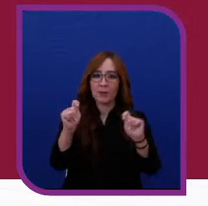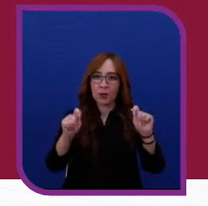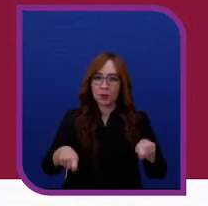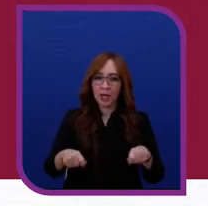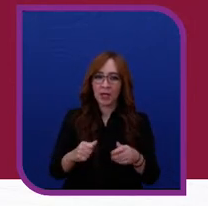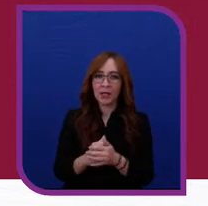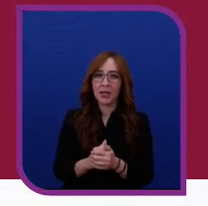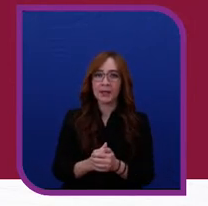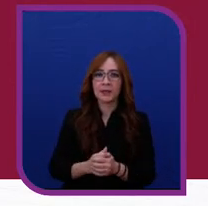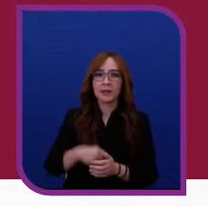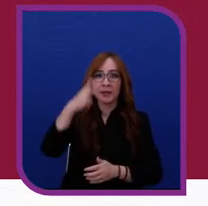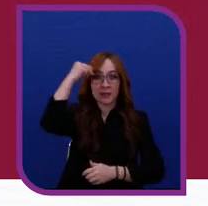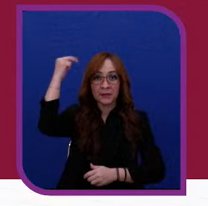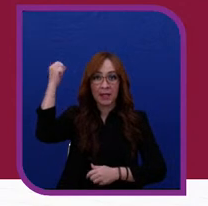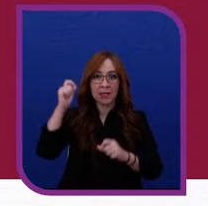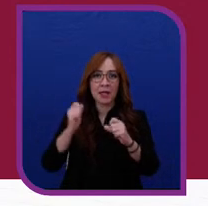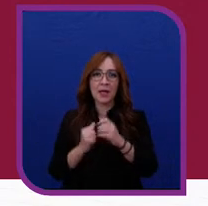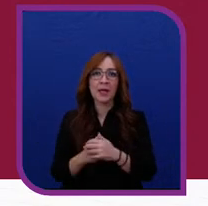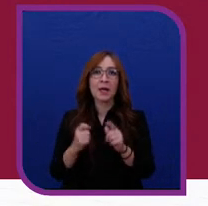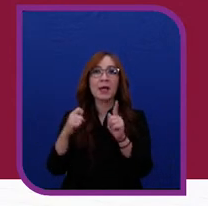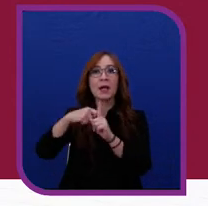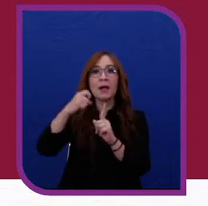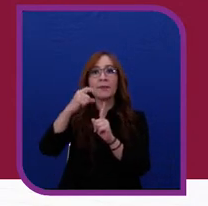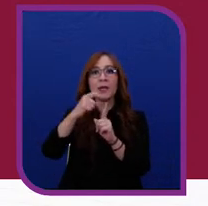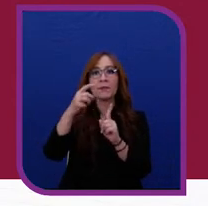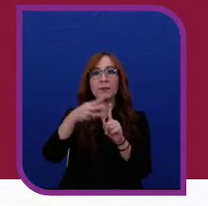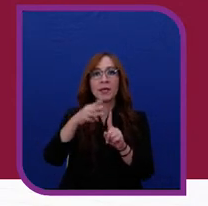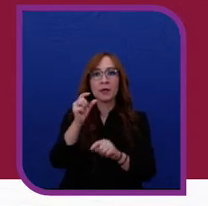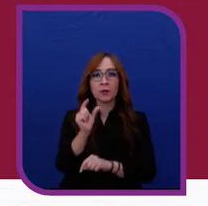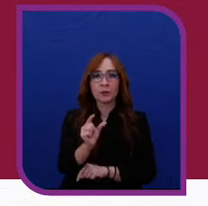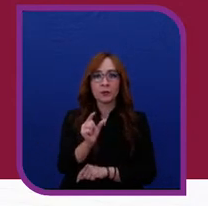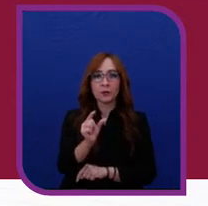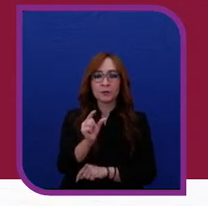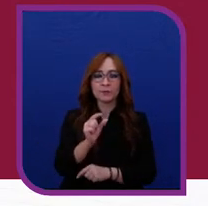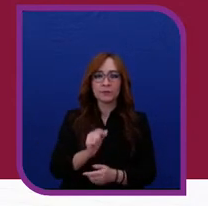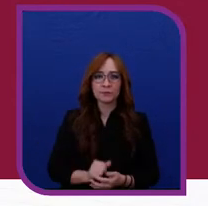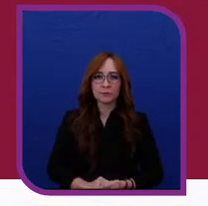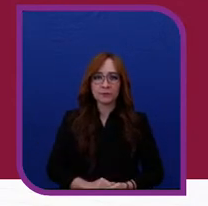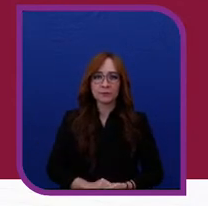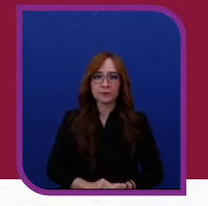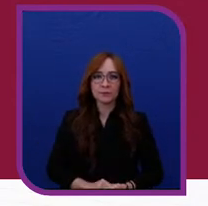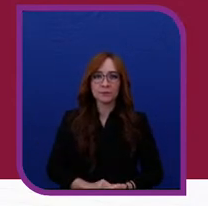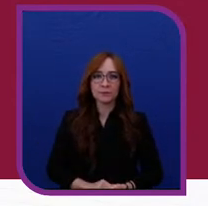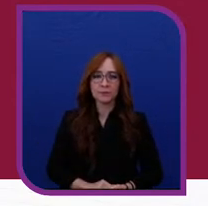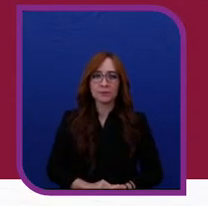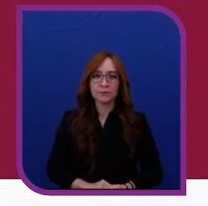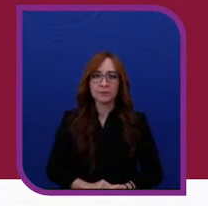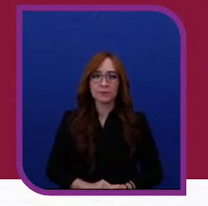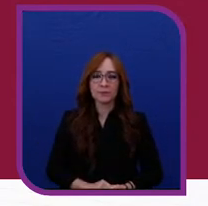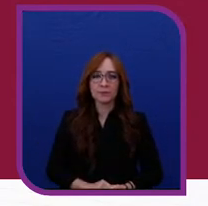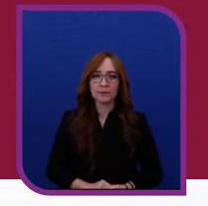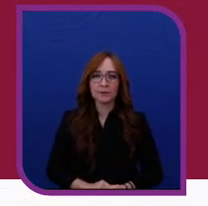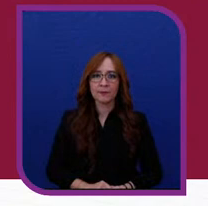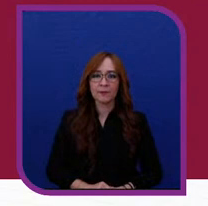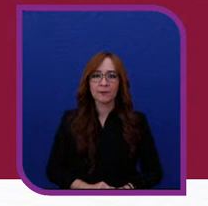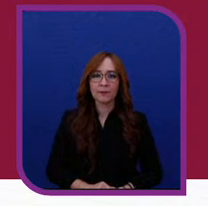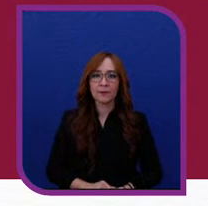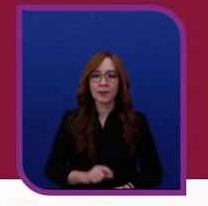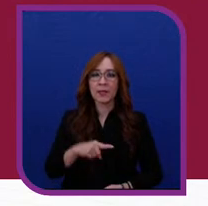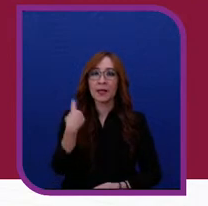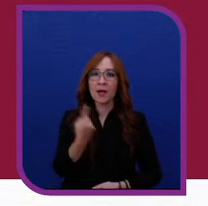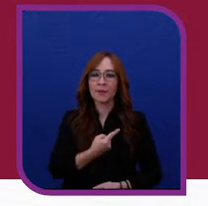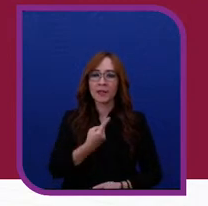cycle ya biar eh Hai awet healthy institution ya since